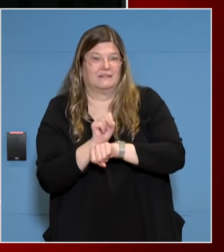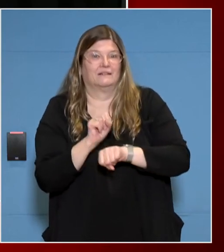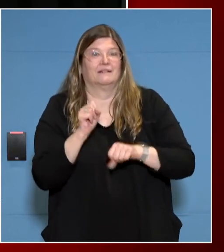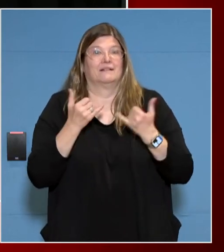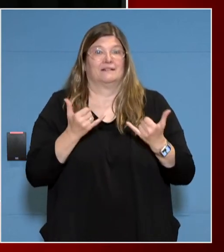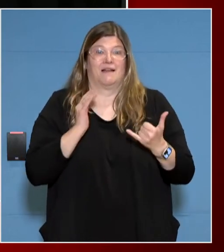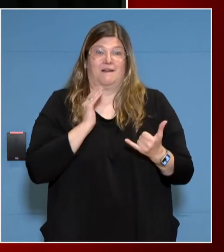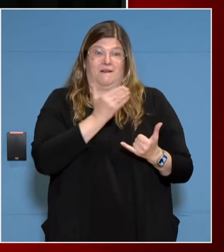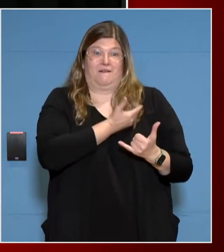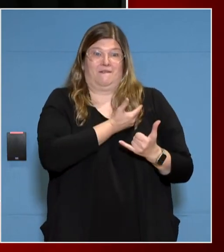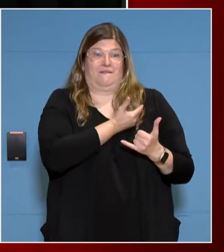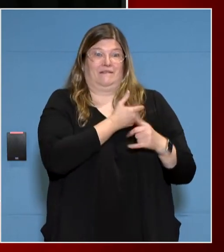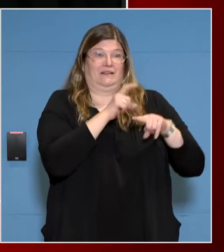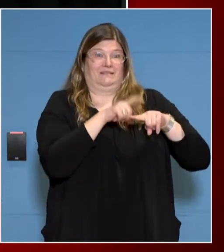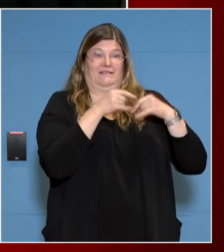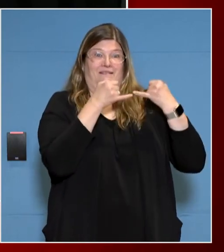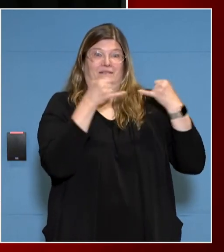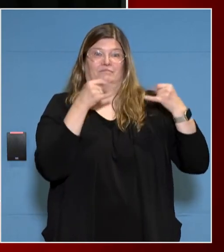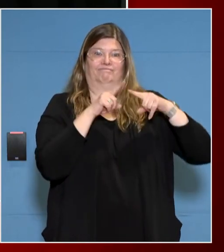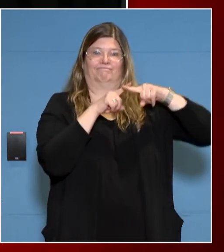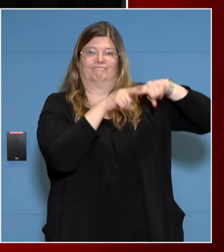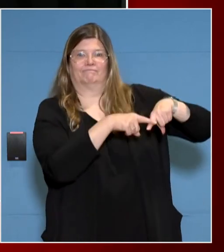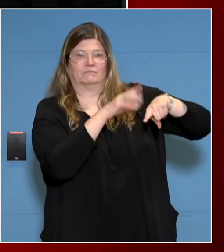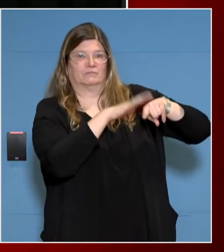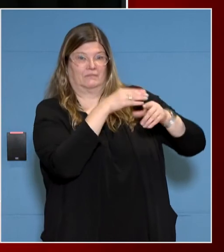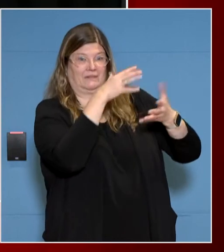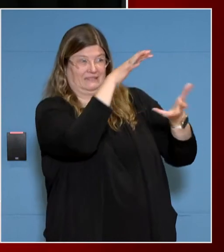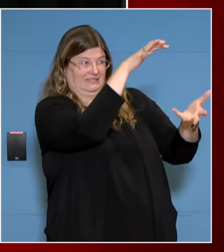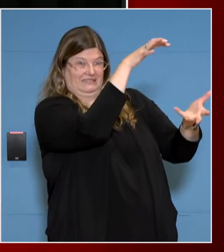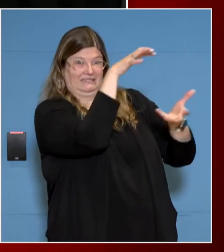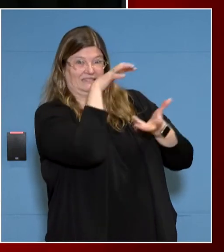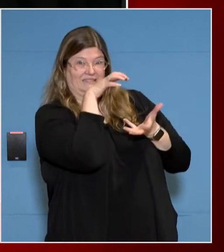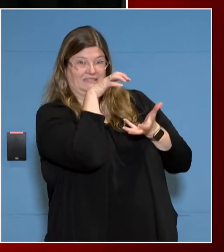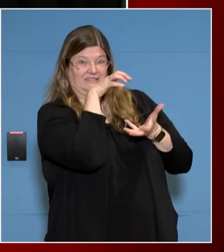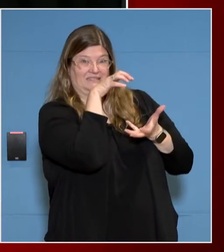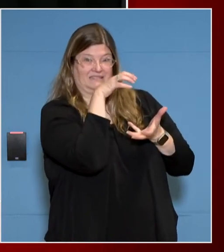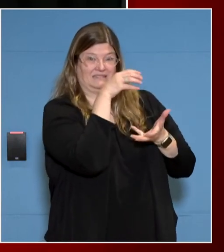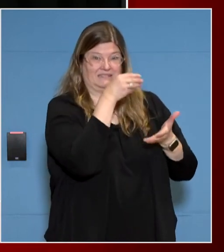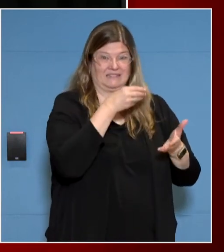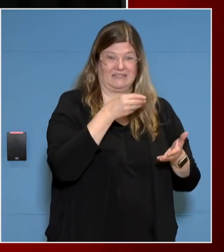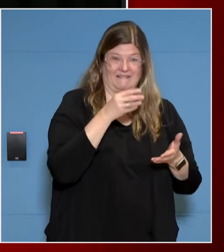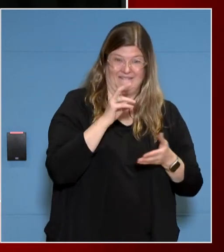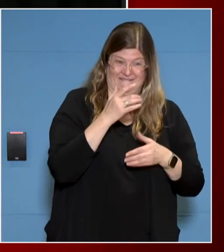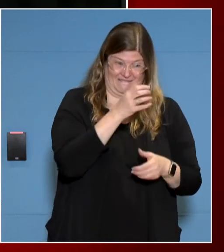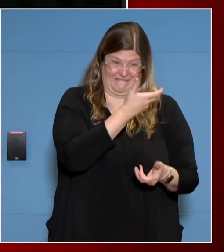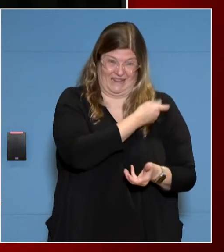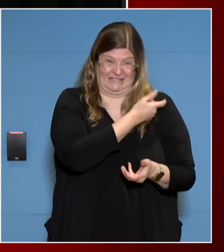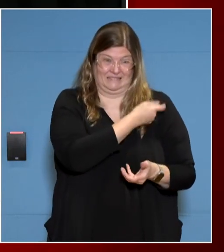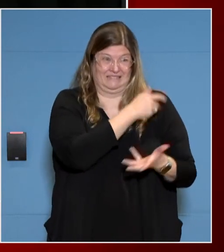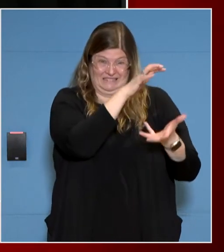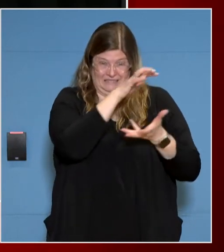and demand and uptake from vaccine from previous tiers. You all are well aware, and I want every DC resident to hear me loud